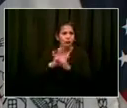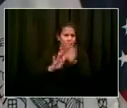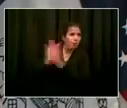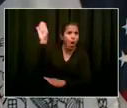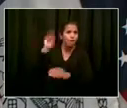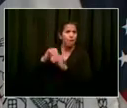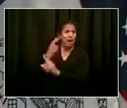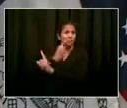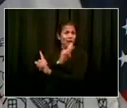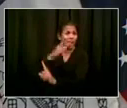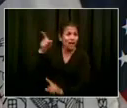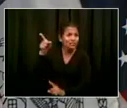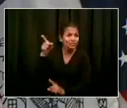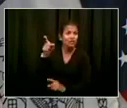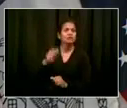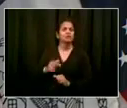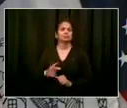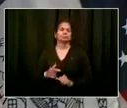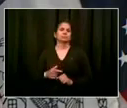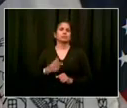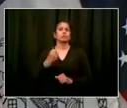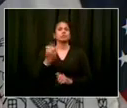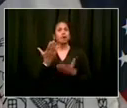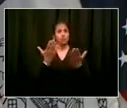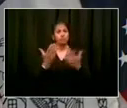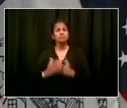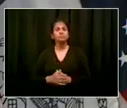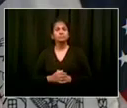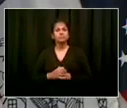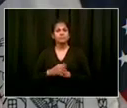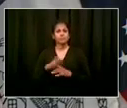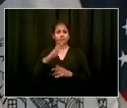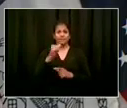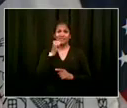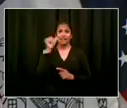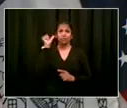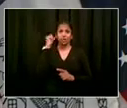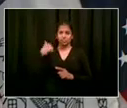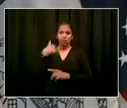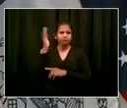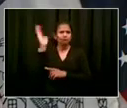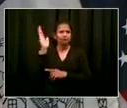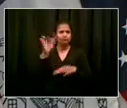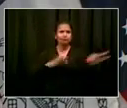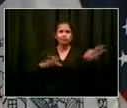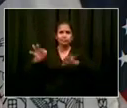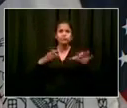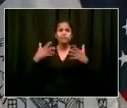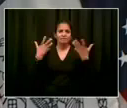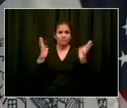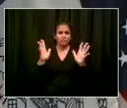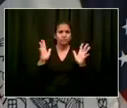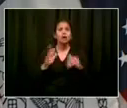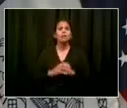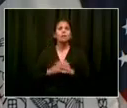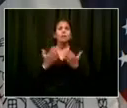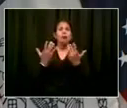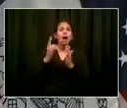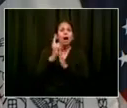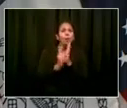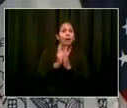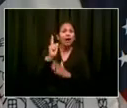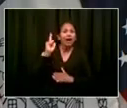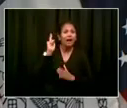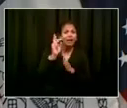or so after that, the state made clear that they felt they were ready. We expressed our view as the